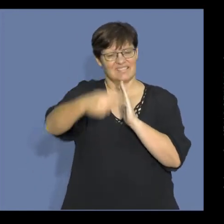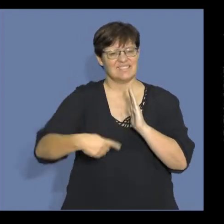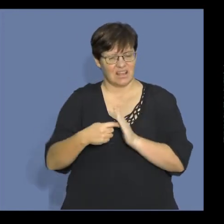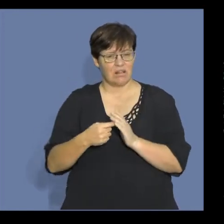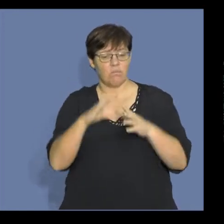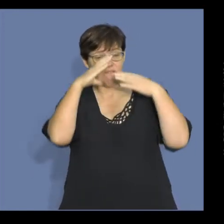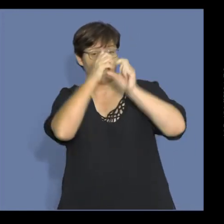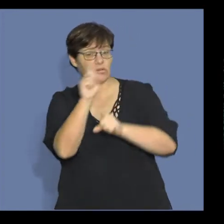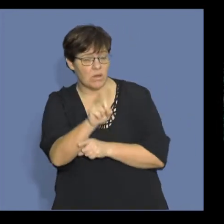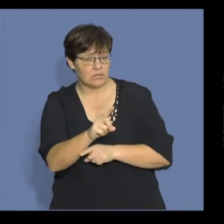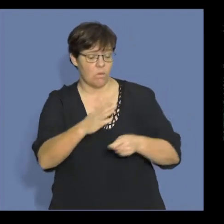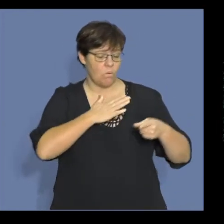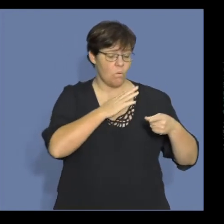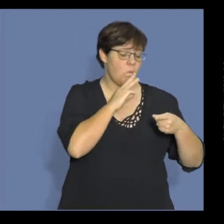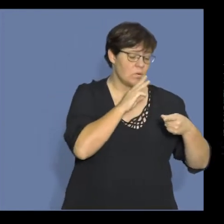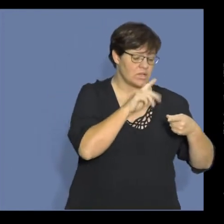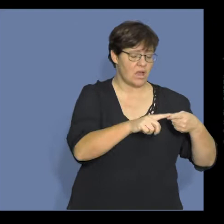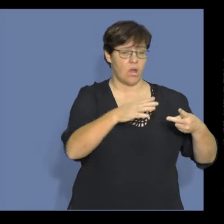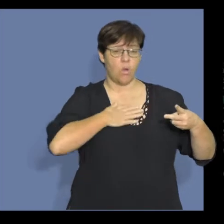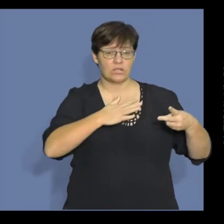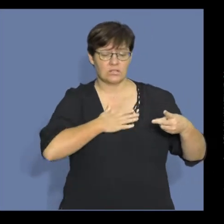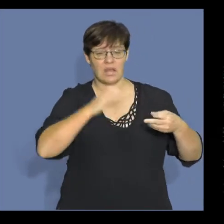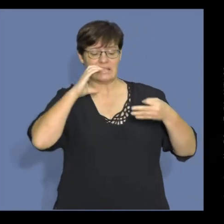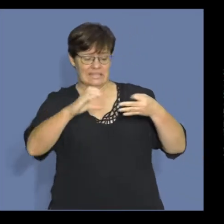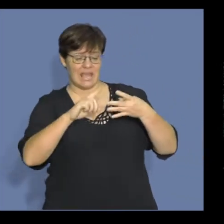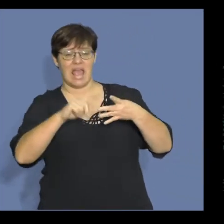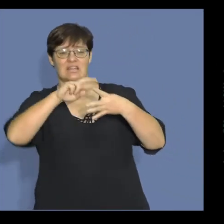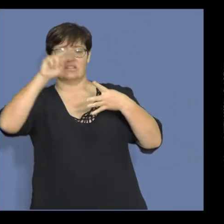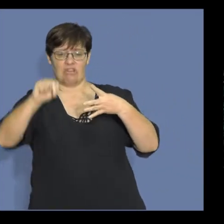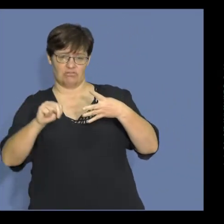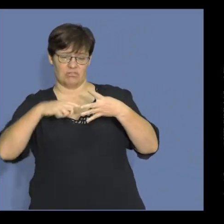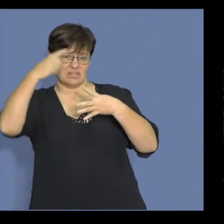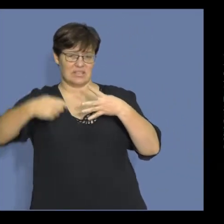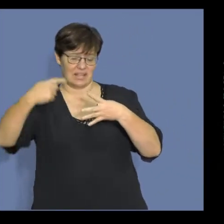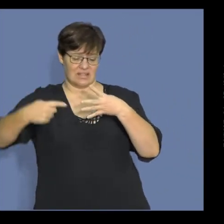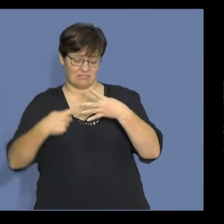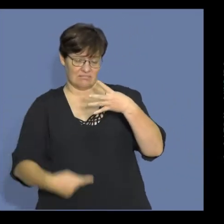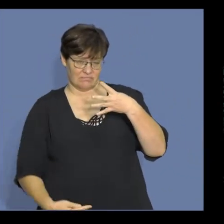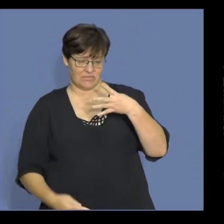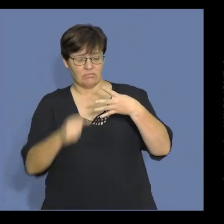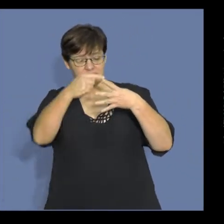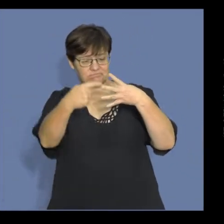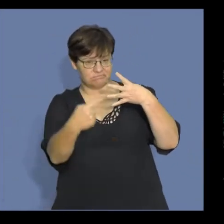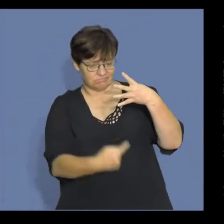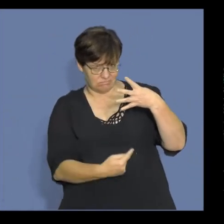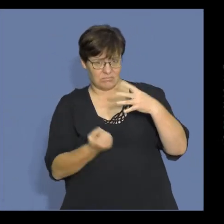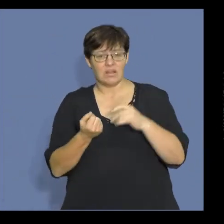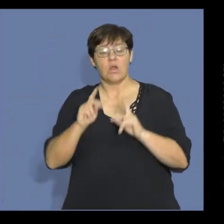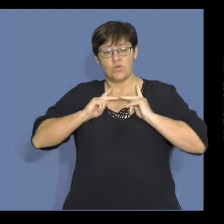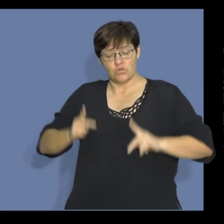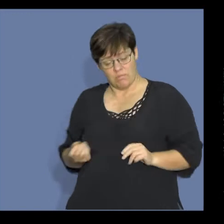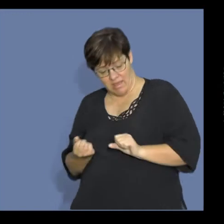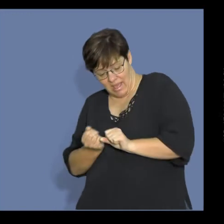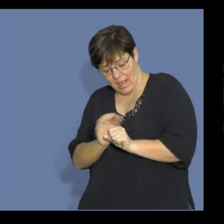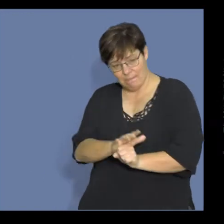the water, oxygen, carbon, and the nitrogen cycles. And in all of these, we've always mentioned the impact that humans have